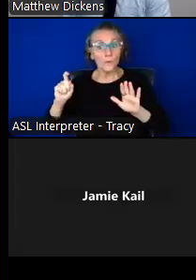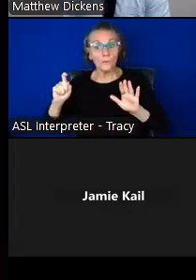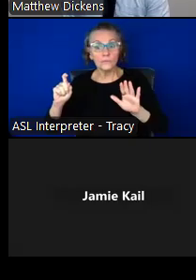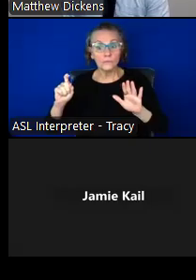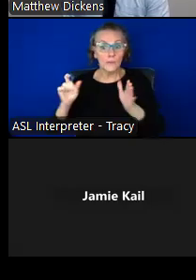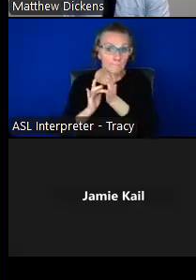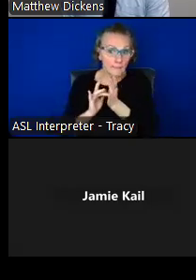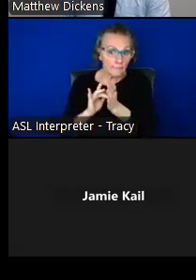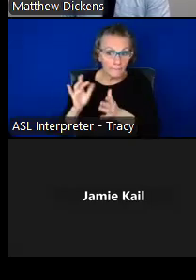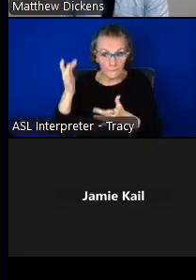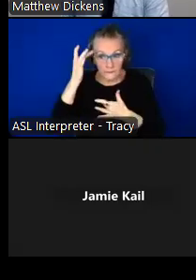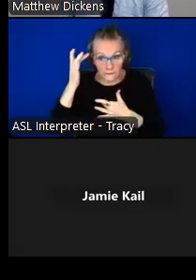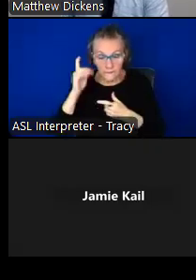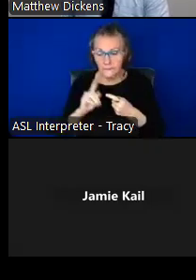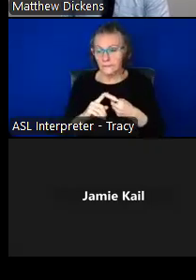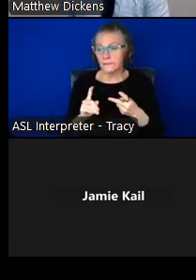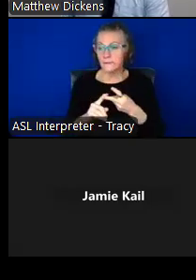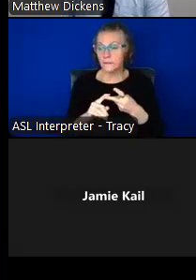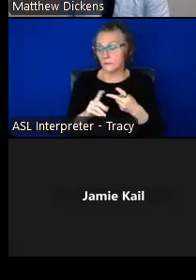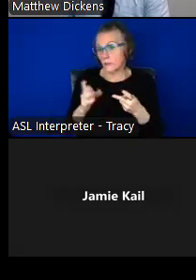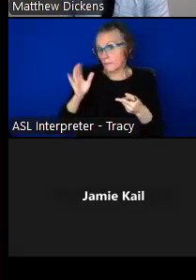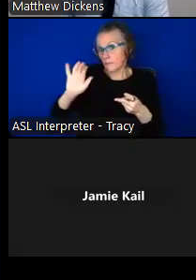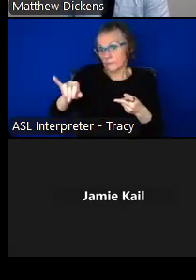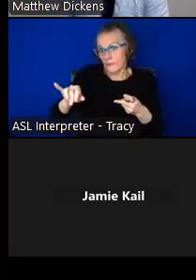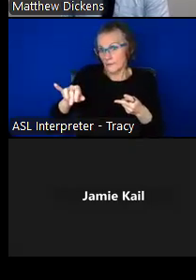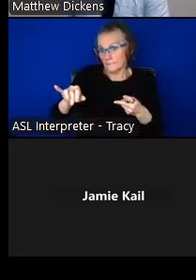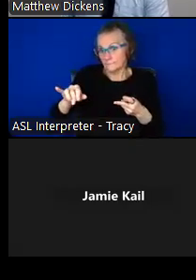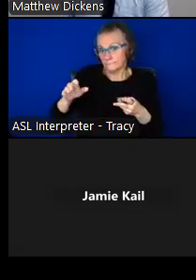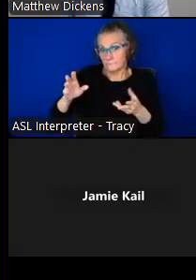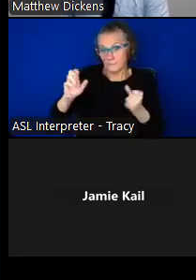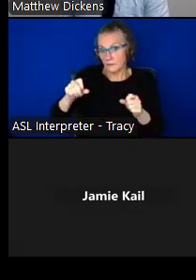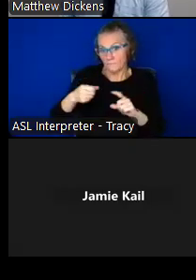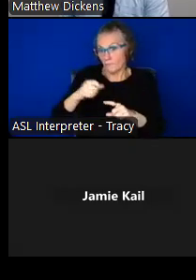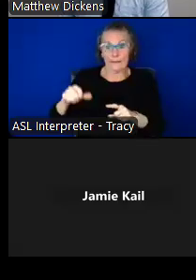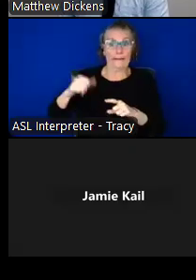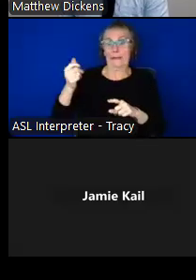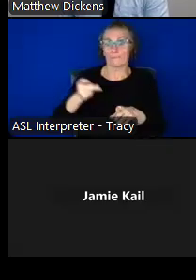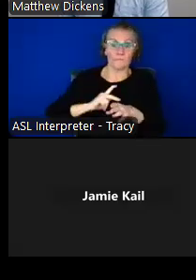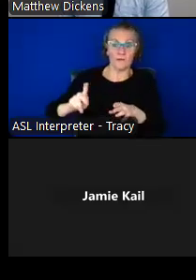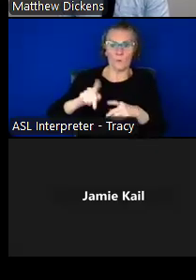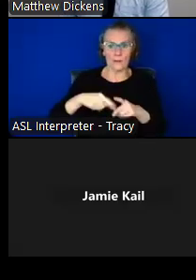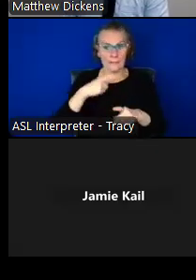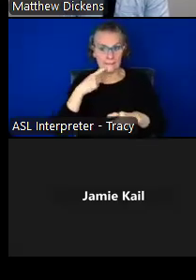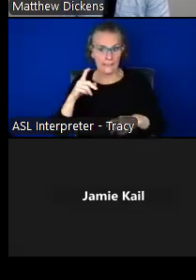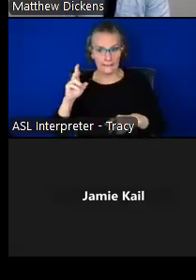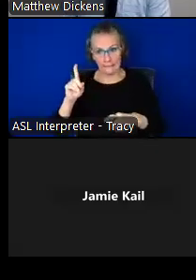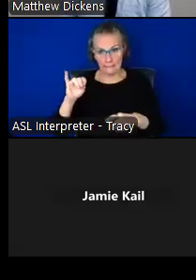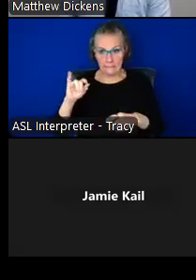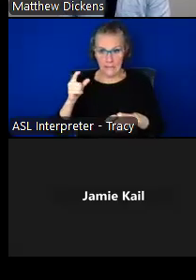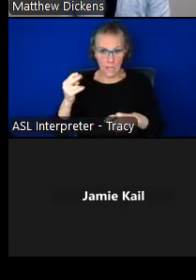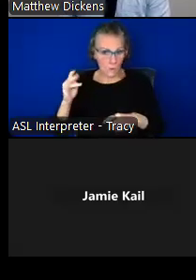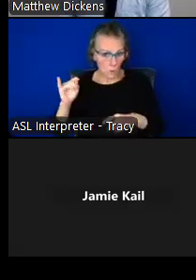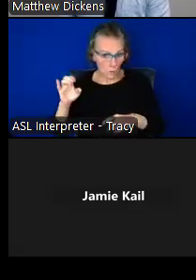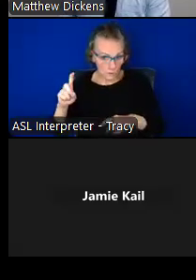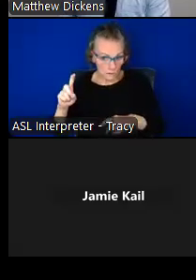condition. And that can be from any type of professional when I say diagnosed. But it's